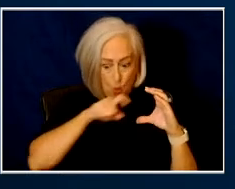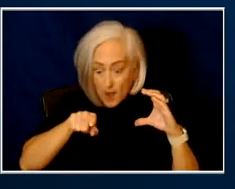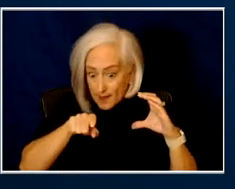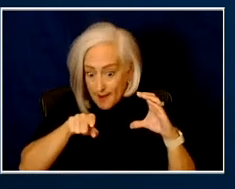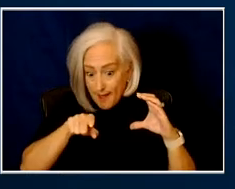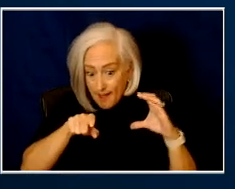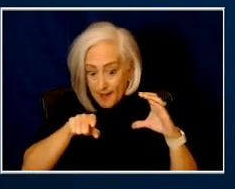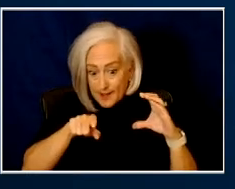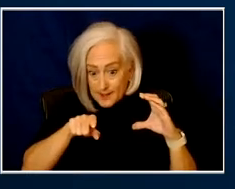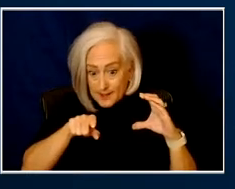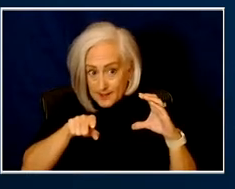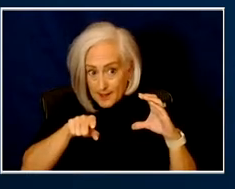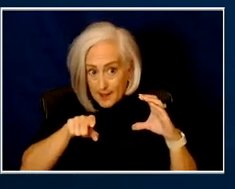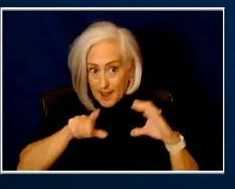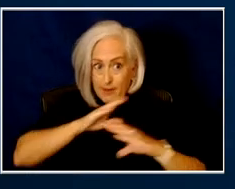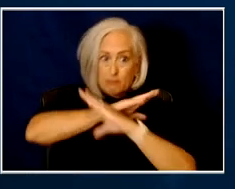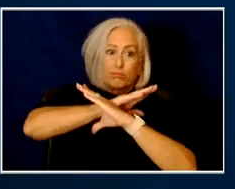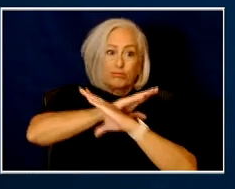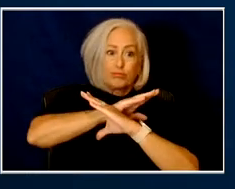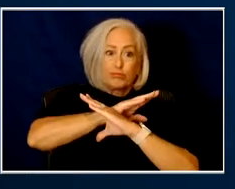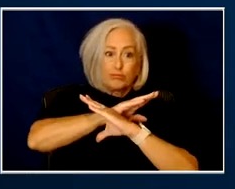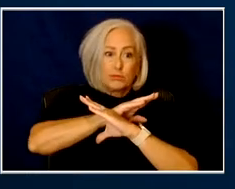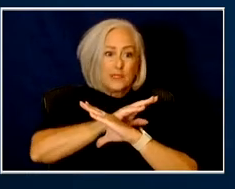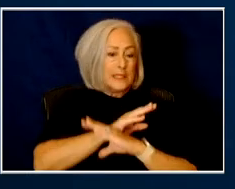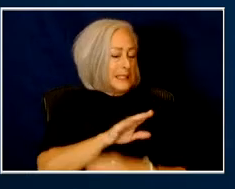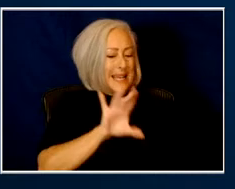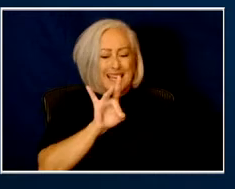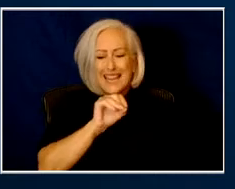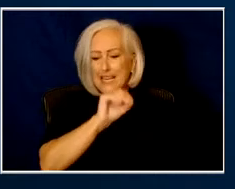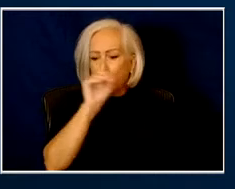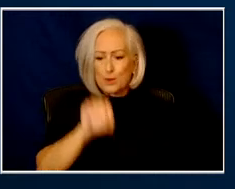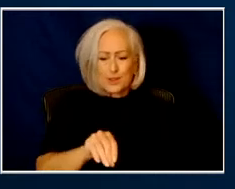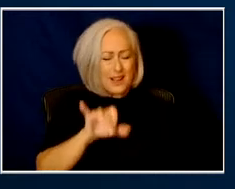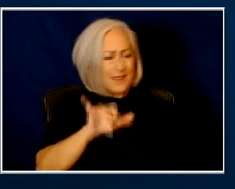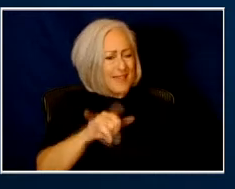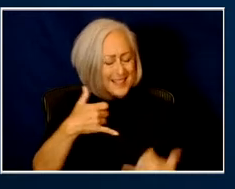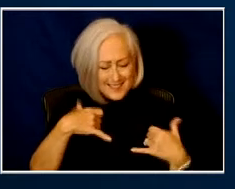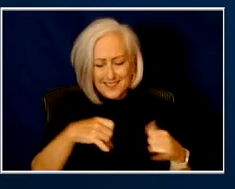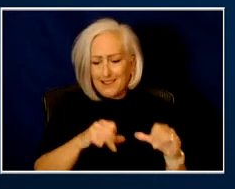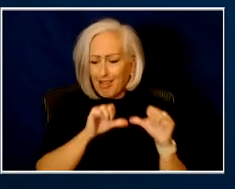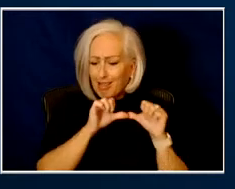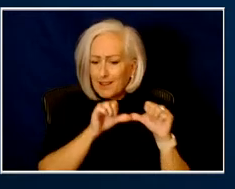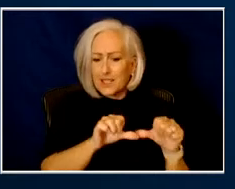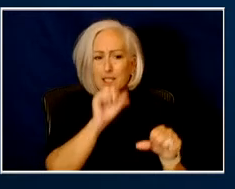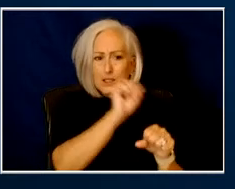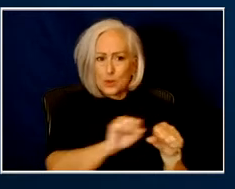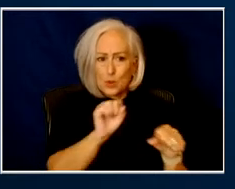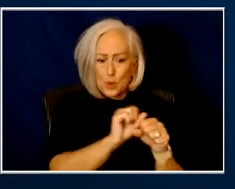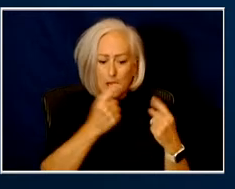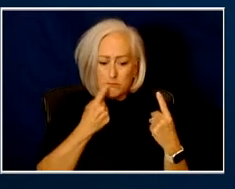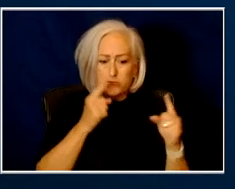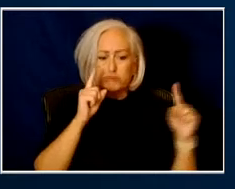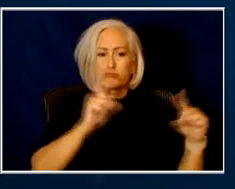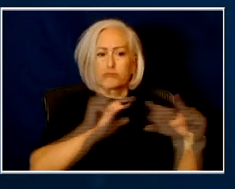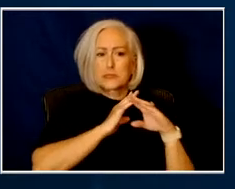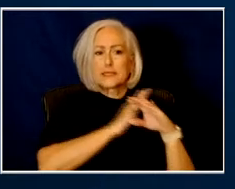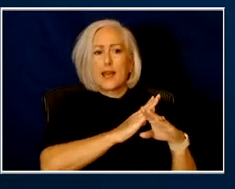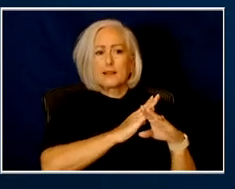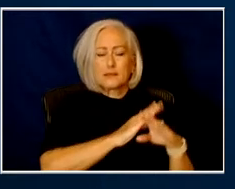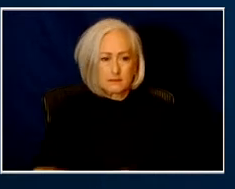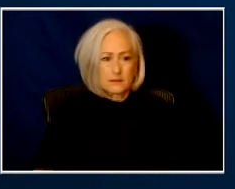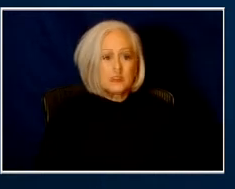served even throughout those variants and so I think those are two points that you made that are great that are just like our community to really understand